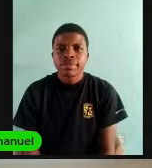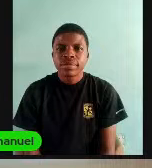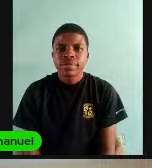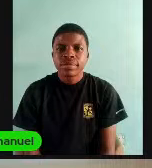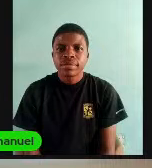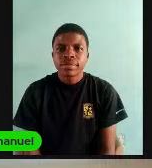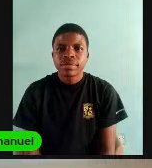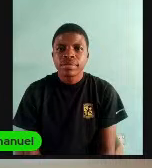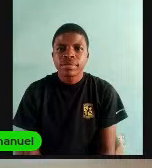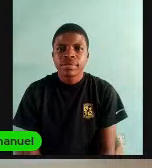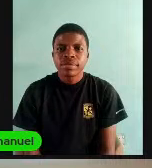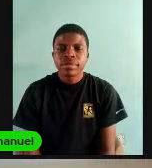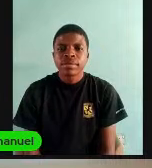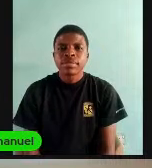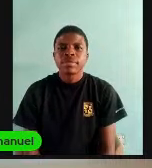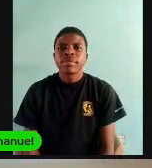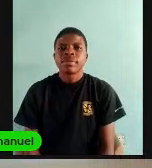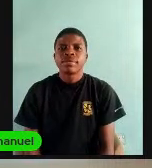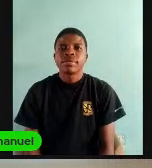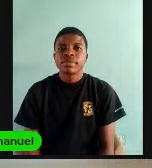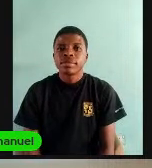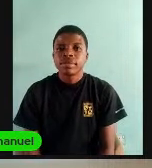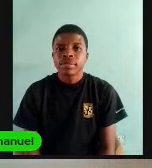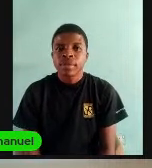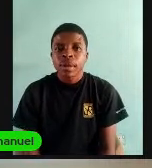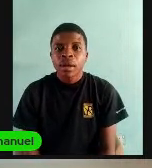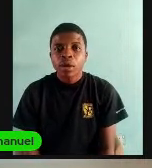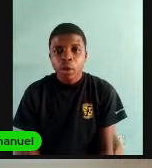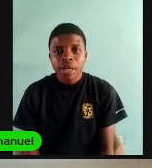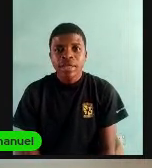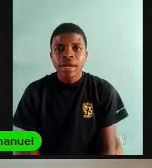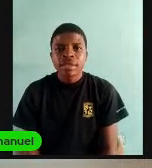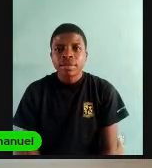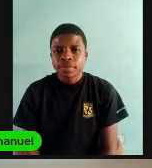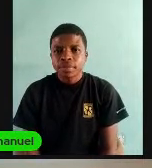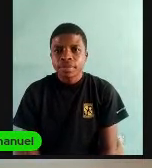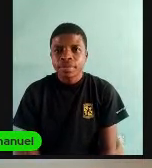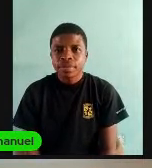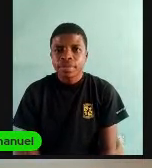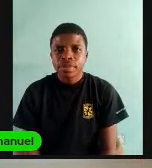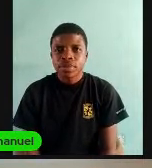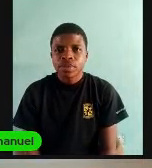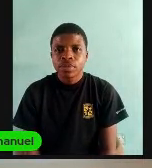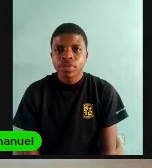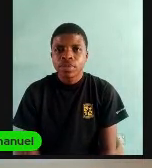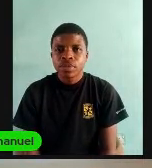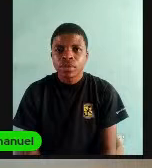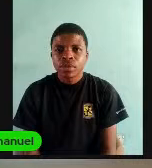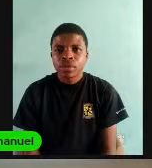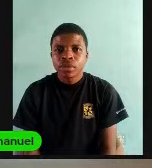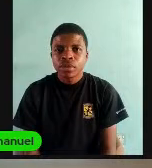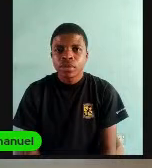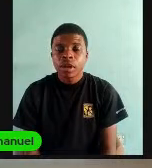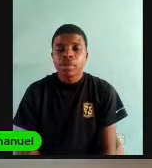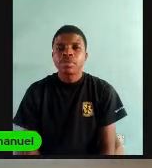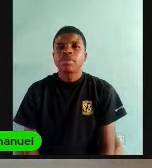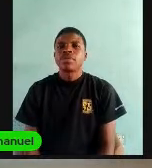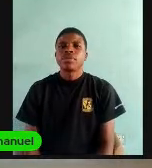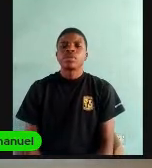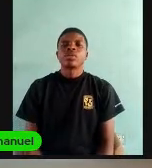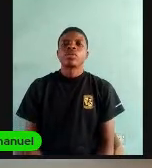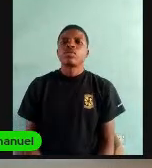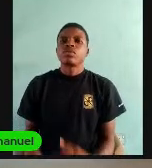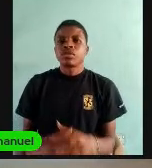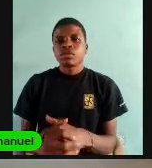Okay, so once they want me to start, they should let me know. So you can start. Okay, Yeah. my this